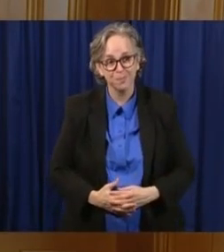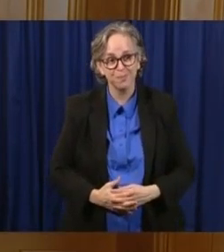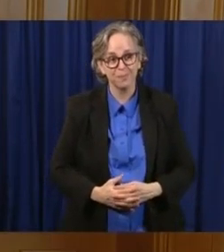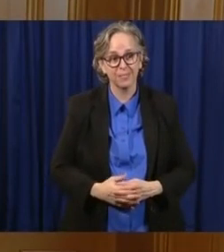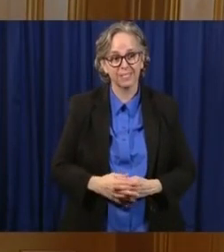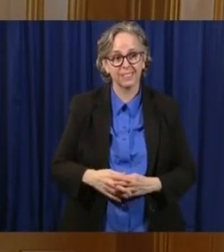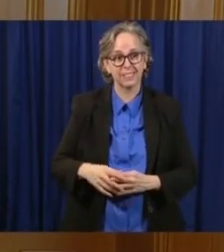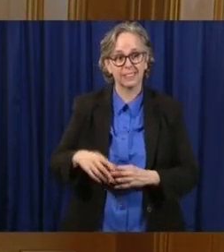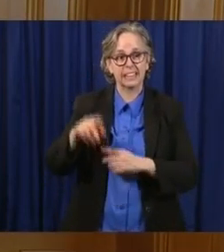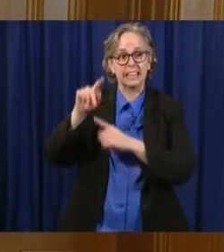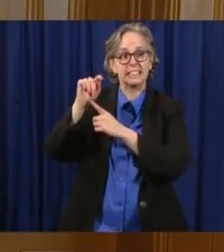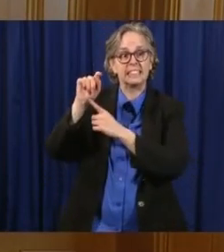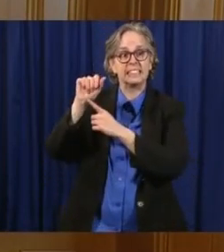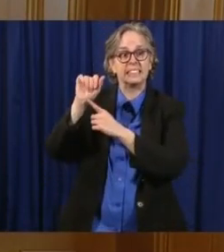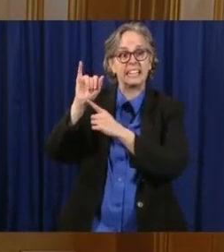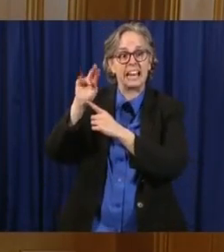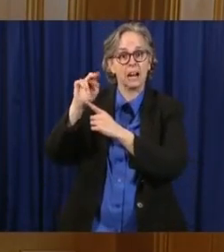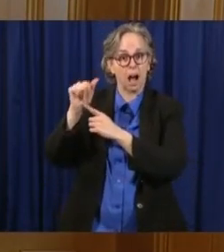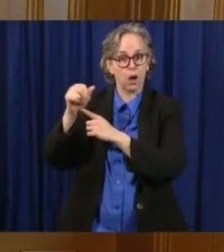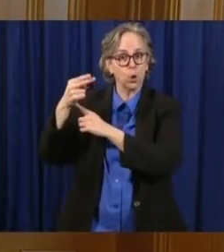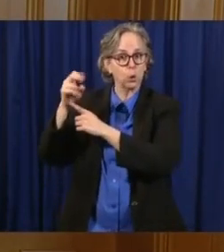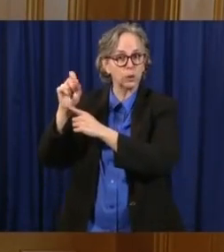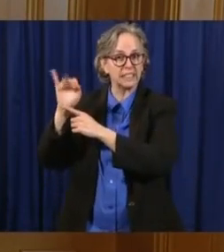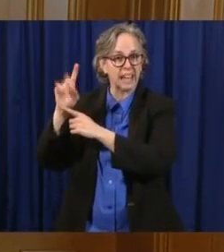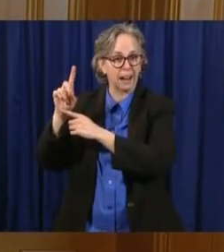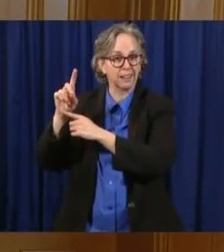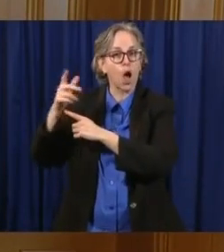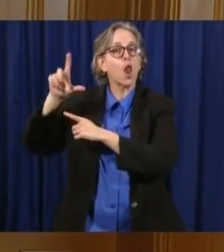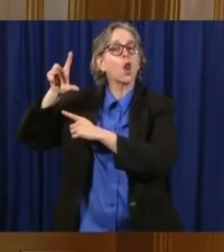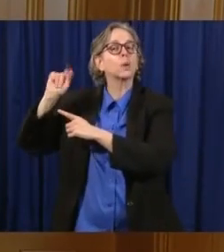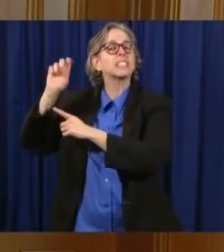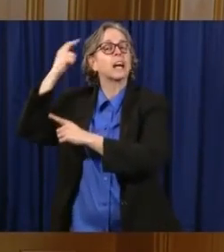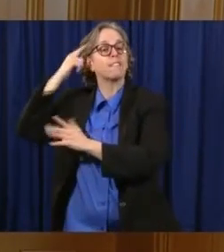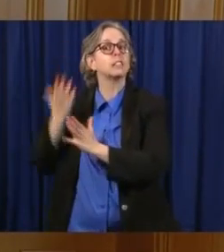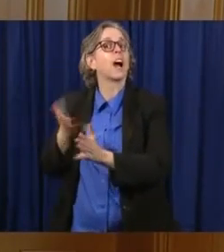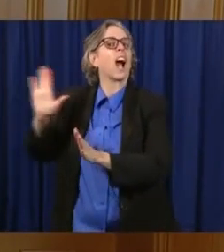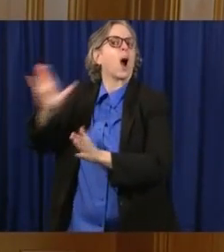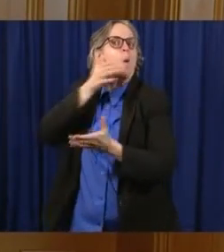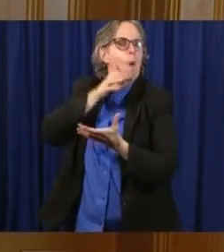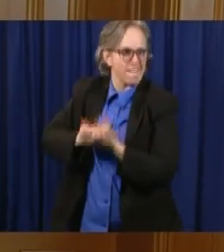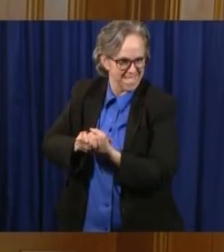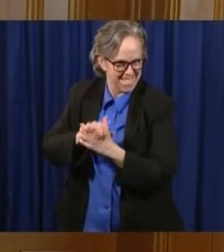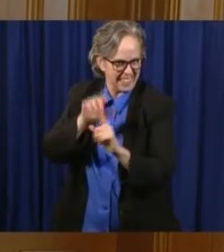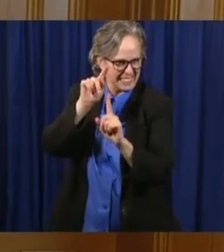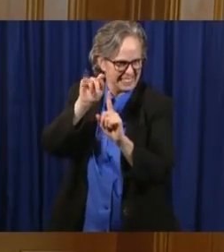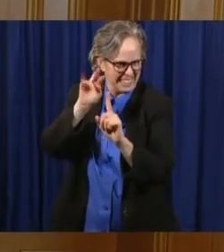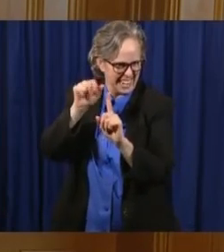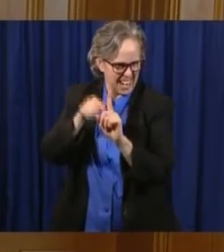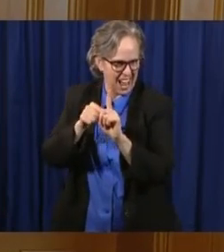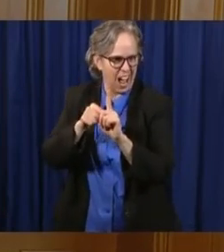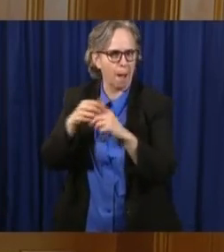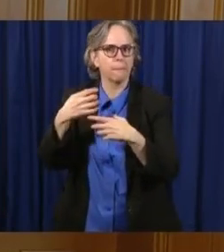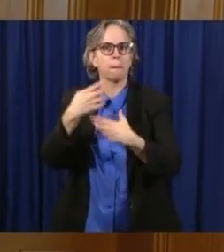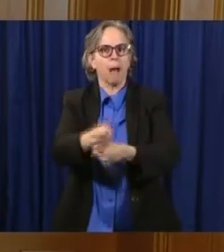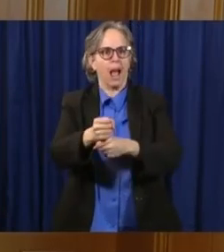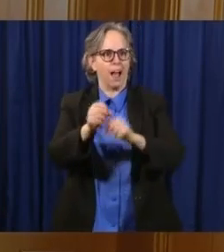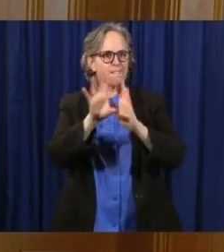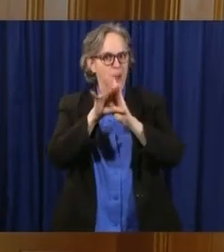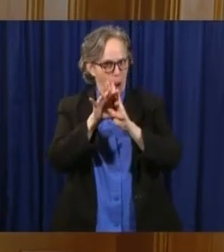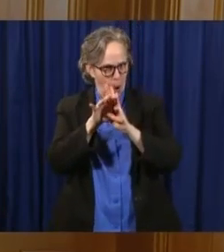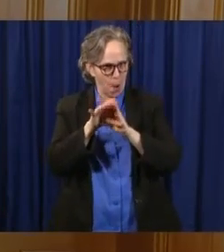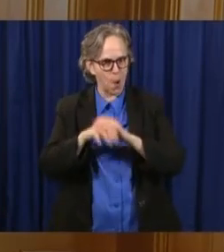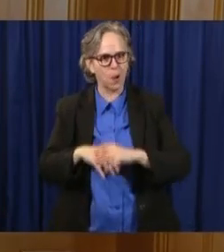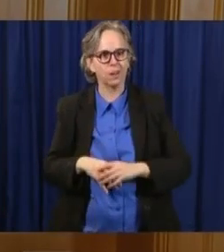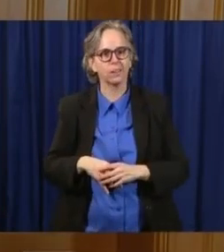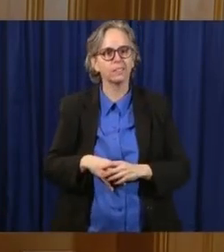Governor, forwarded a video made by members of the Harmony Project here in Columbus, a music and volunteer community